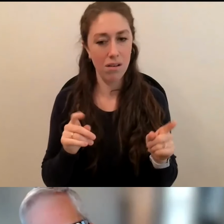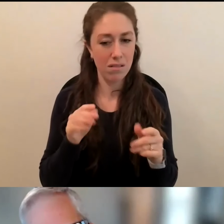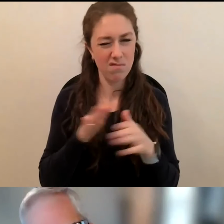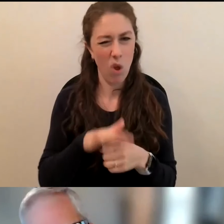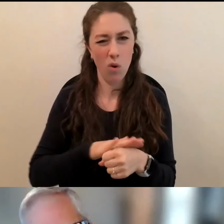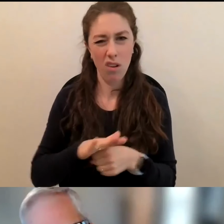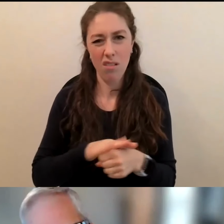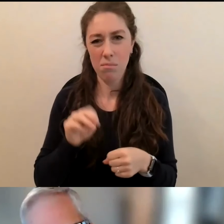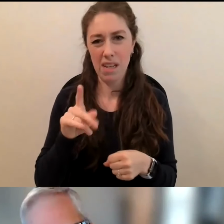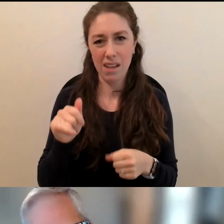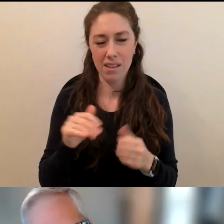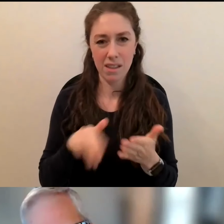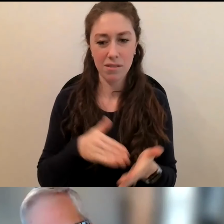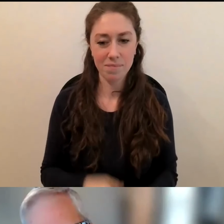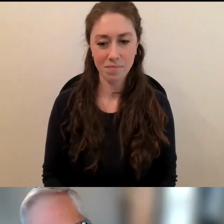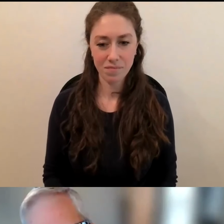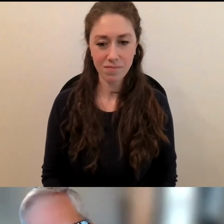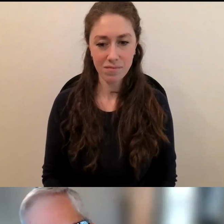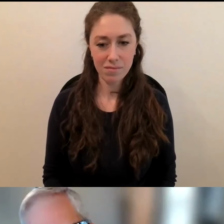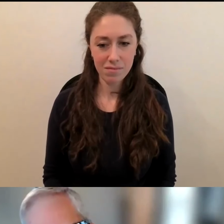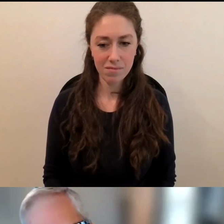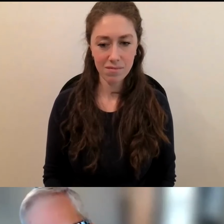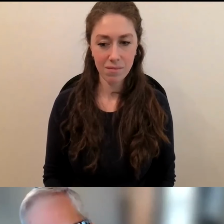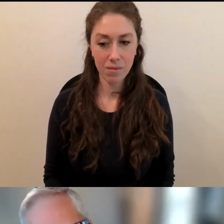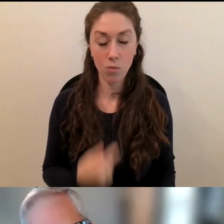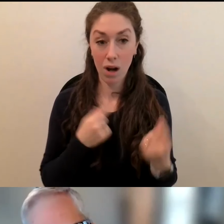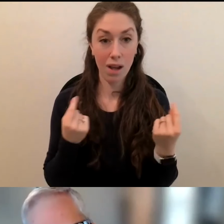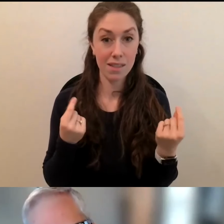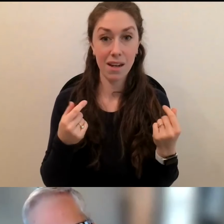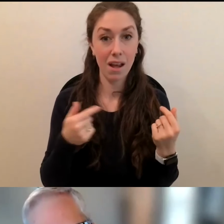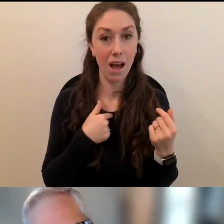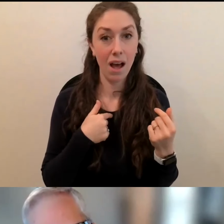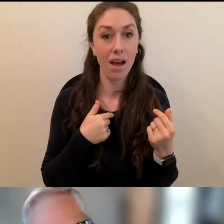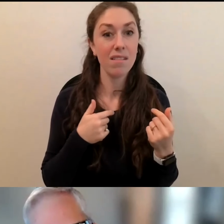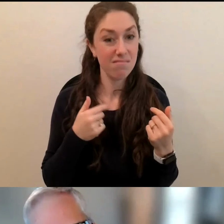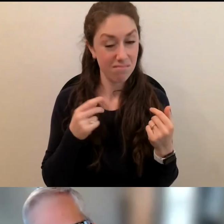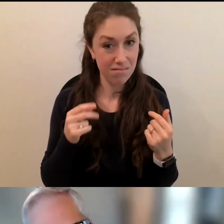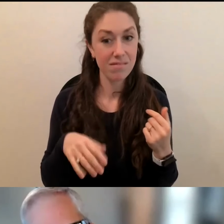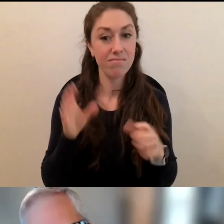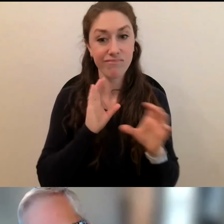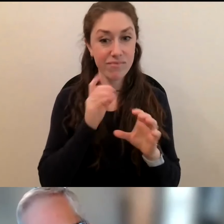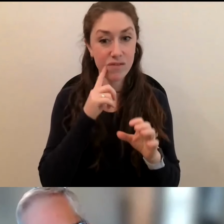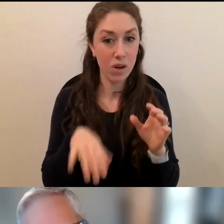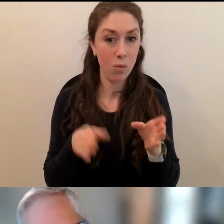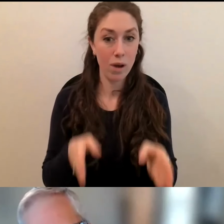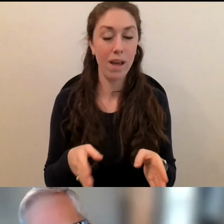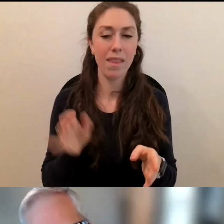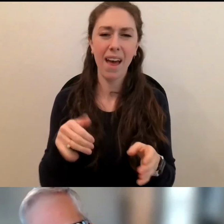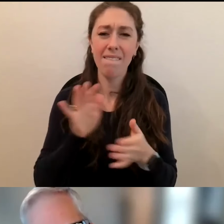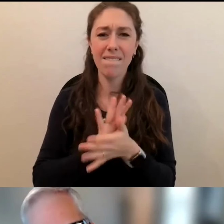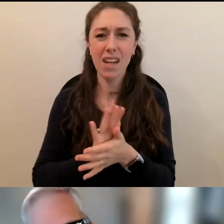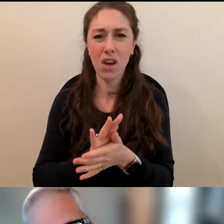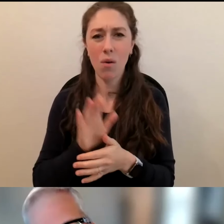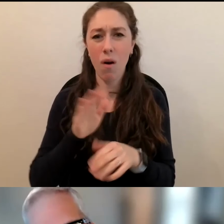And so what I wound up doing was trying to find a way for us to solve the video on demand,